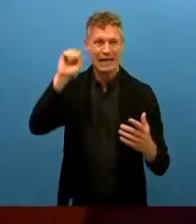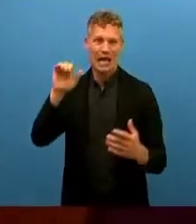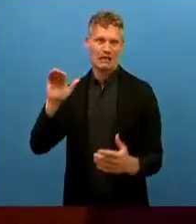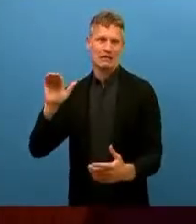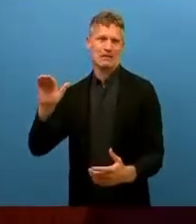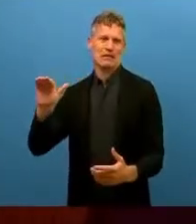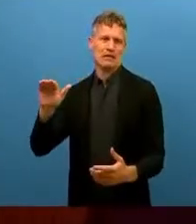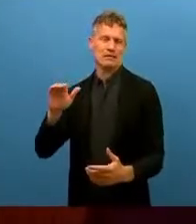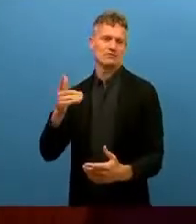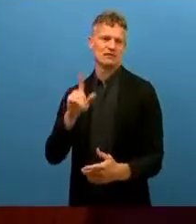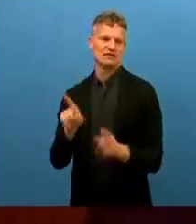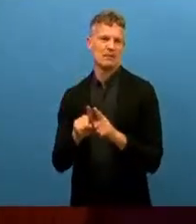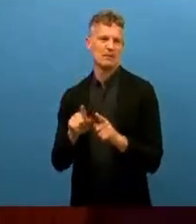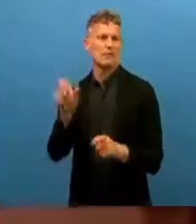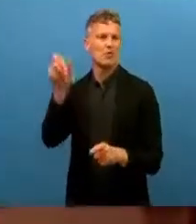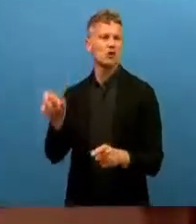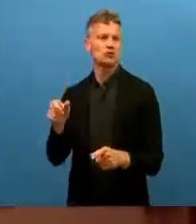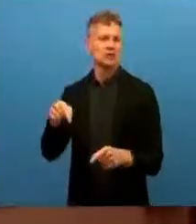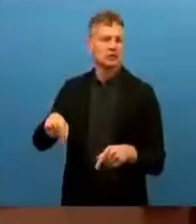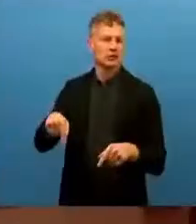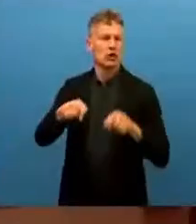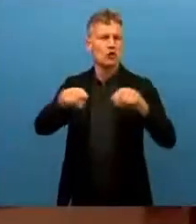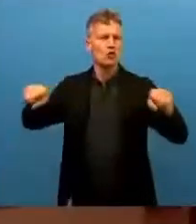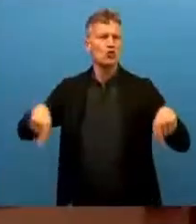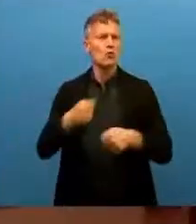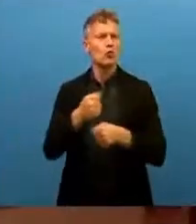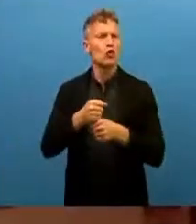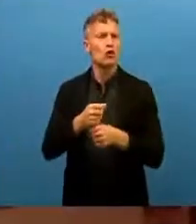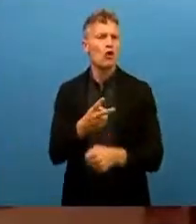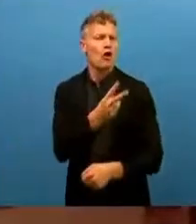correct nameplate. Thank you so much.